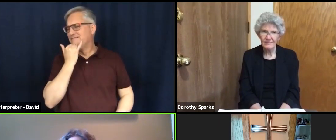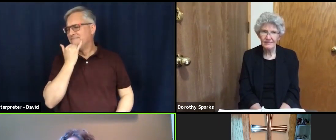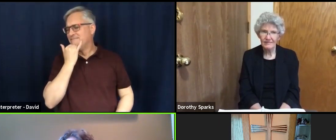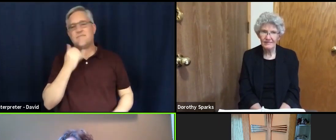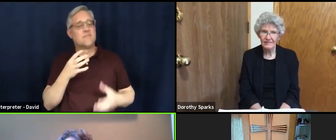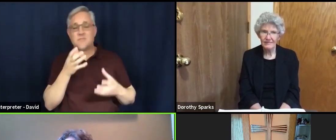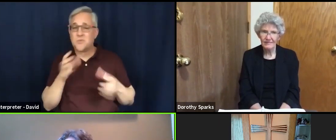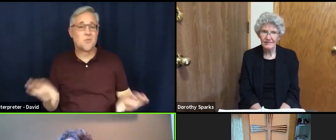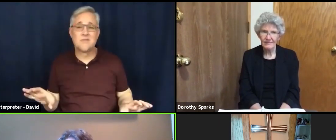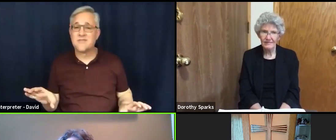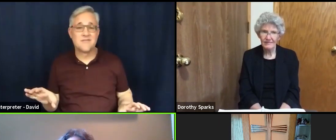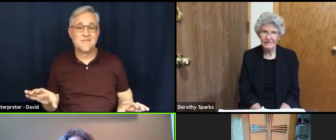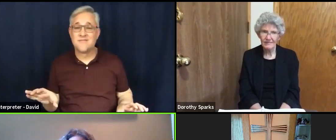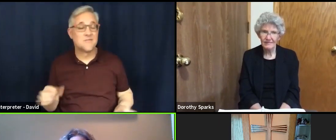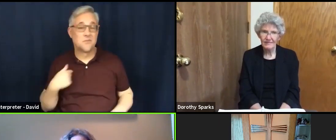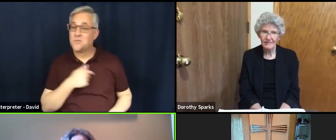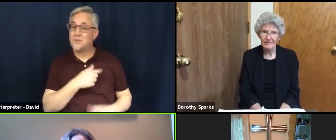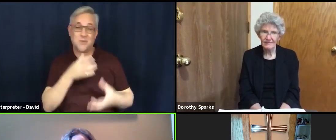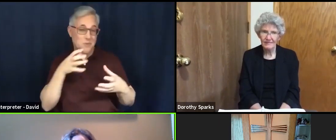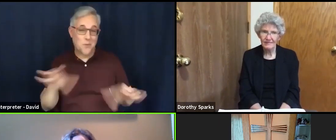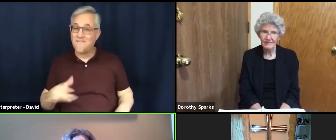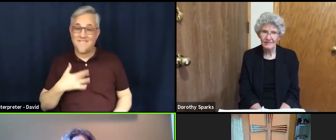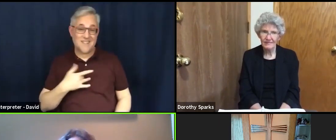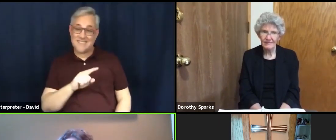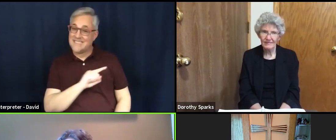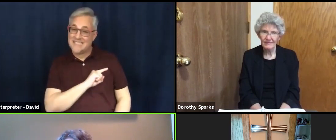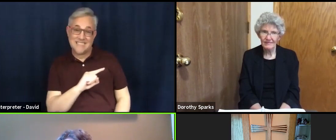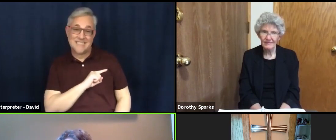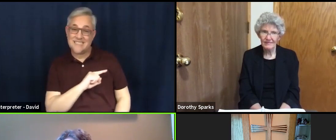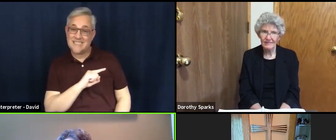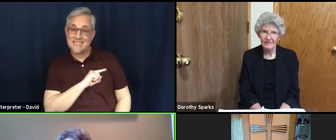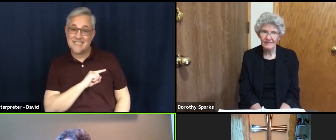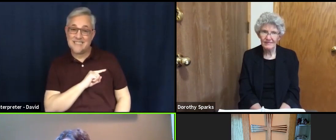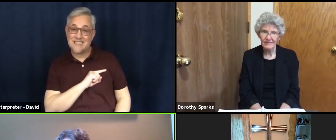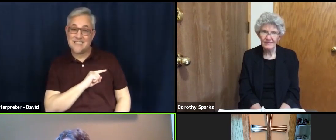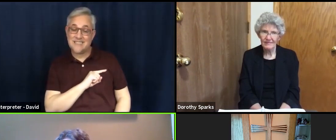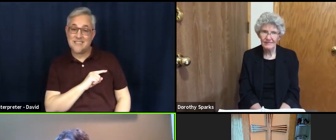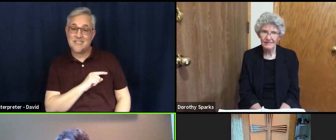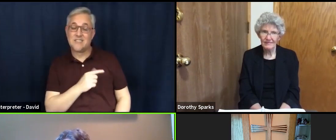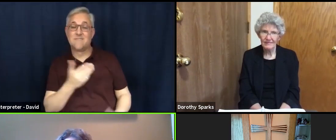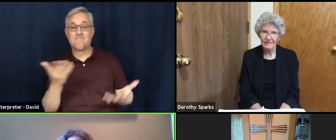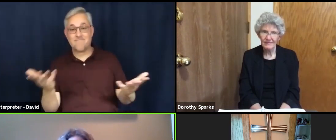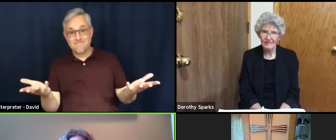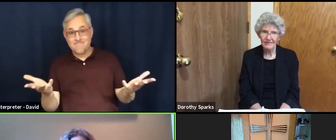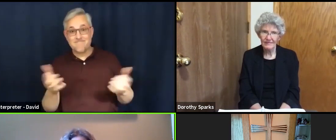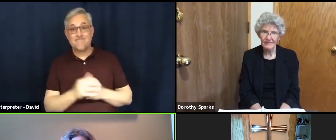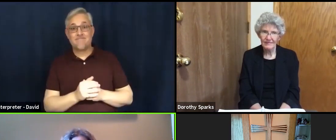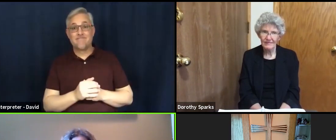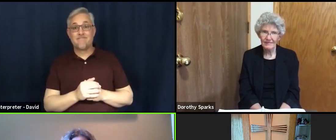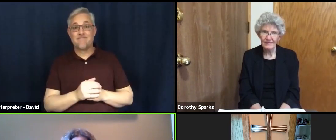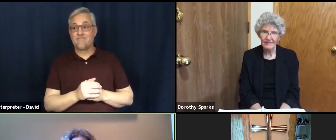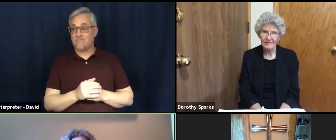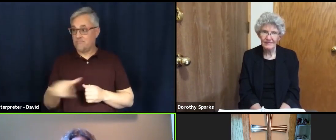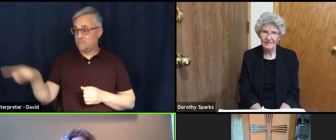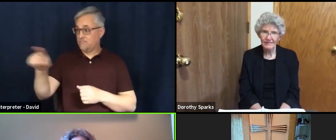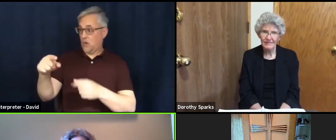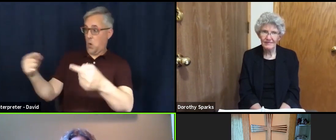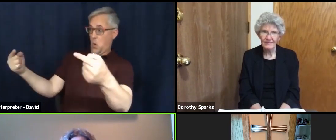We don't want to feel guilty because we benefit when others are hurting.